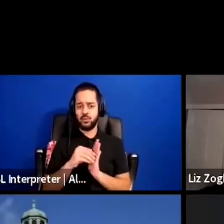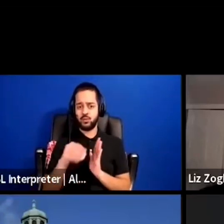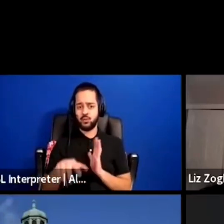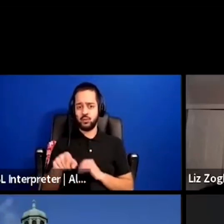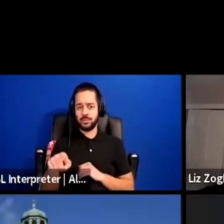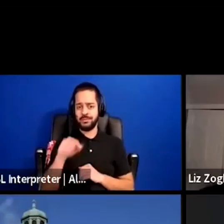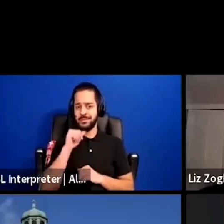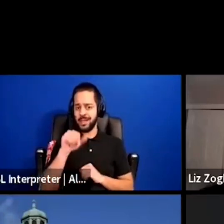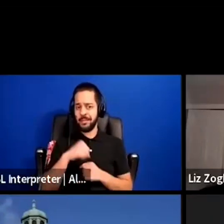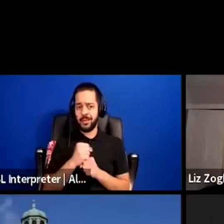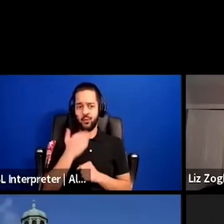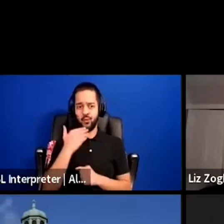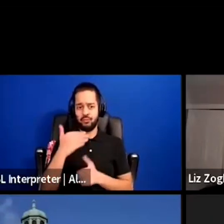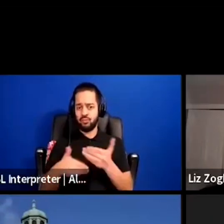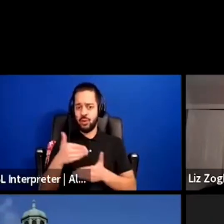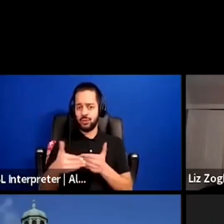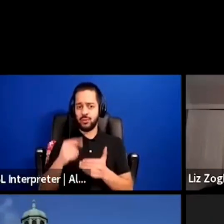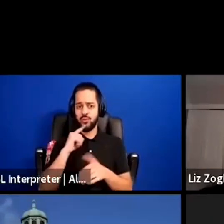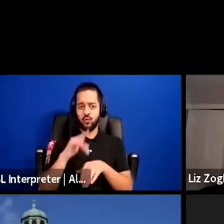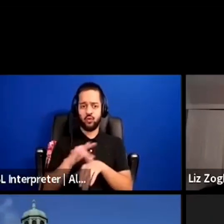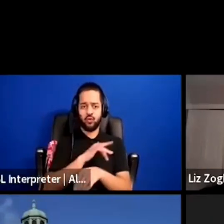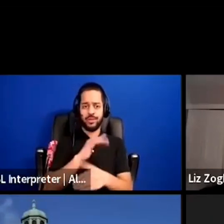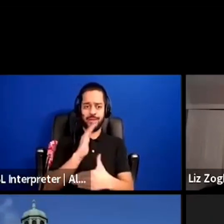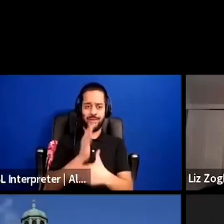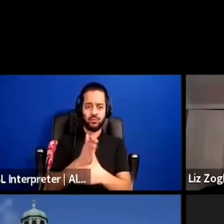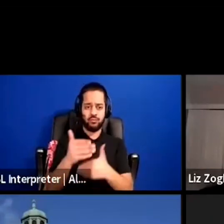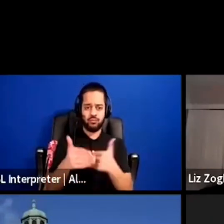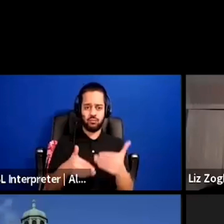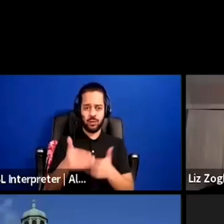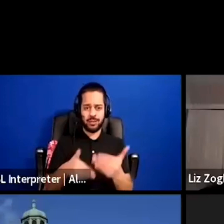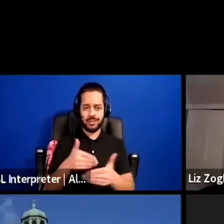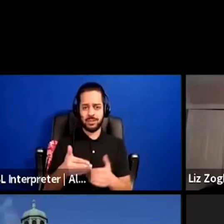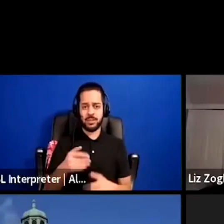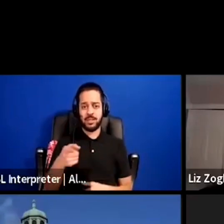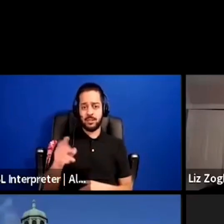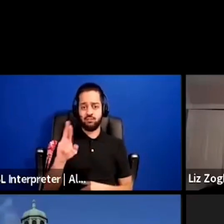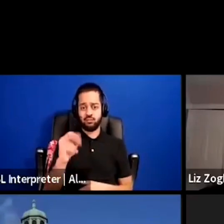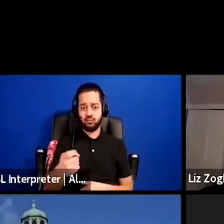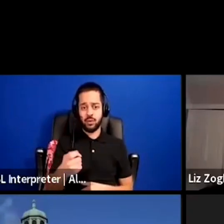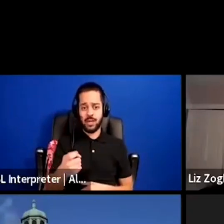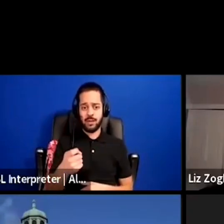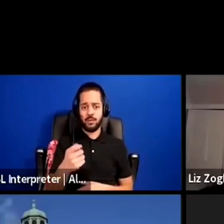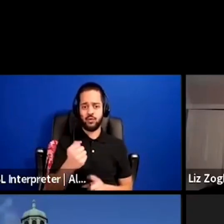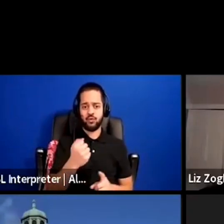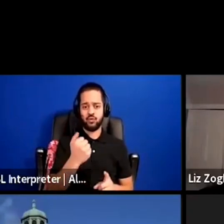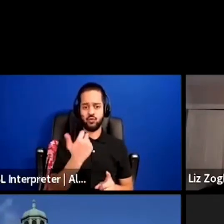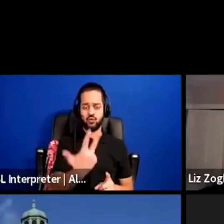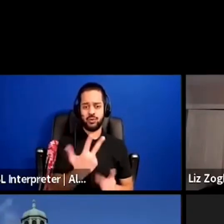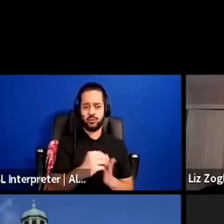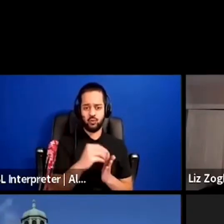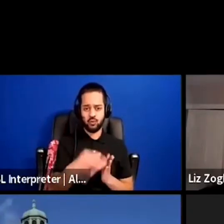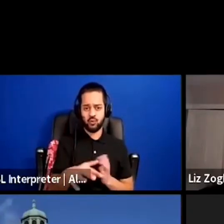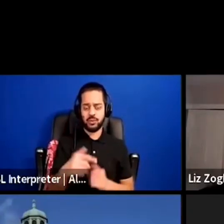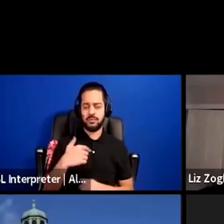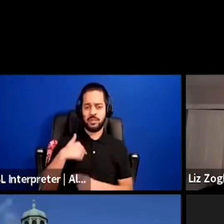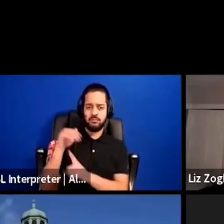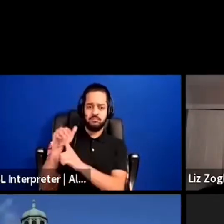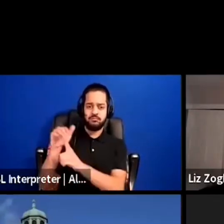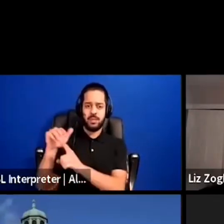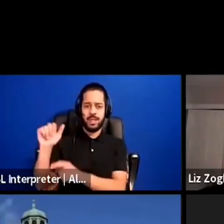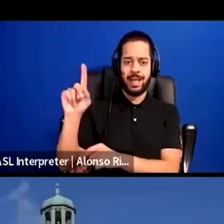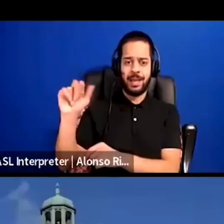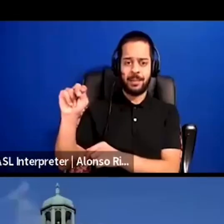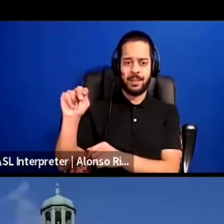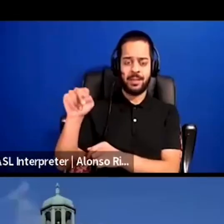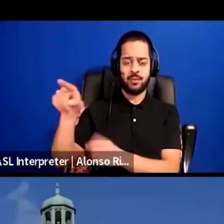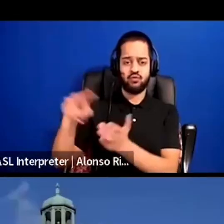making progress in the reading intervention I was doing with her. The prescribed was 3 students. I asked my administration and reading specialist if I